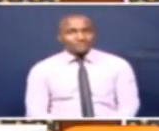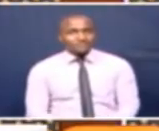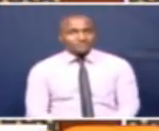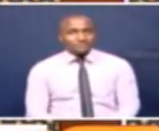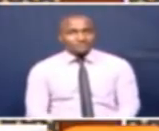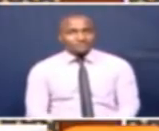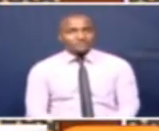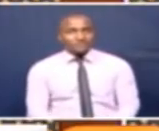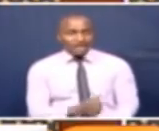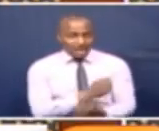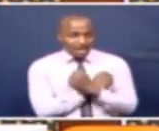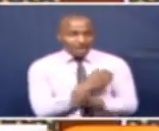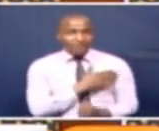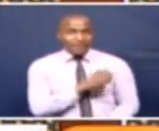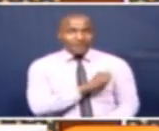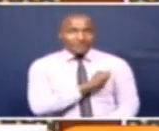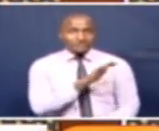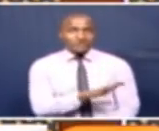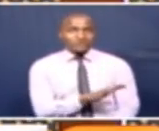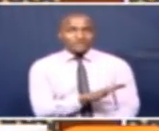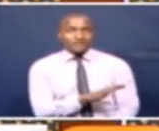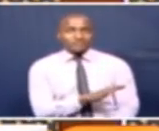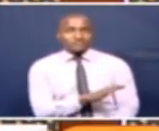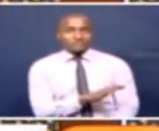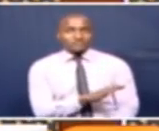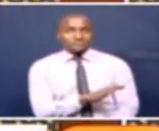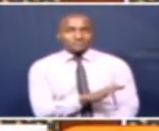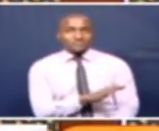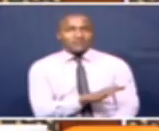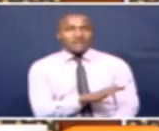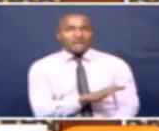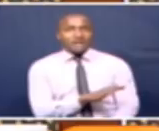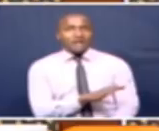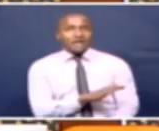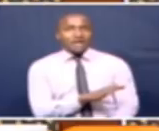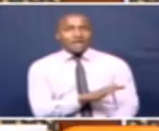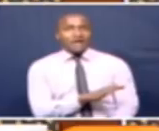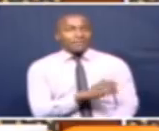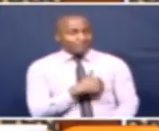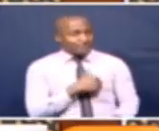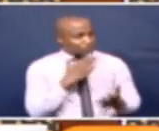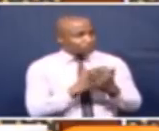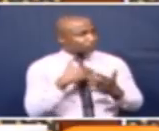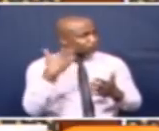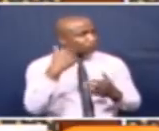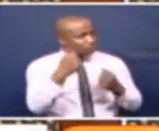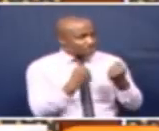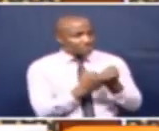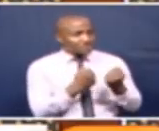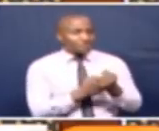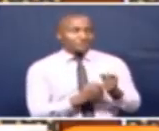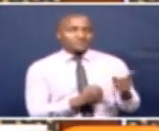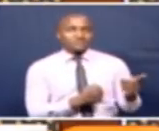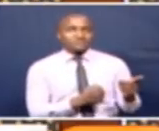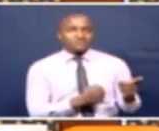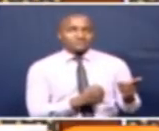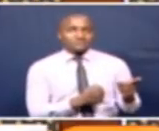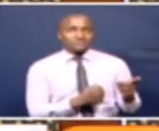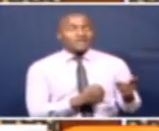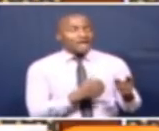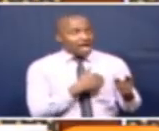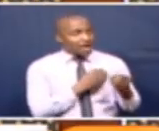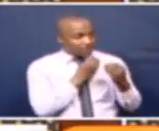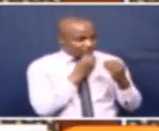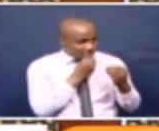I love my daughter, and I have given her relentless support as a father. I have told her